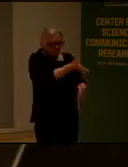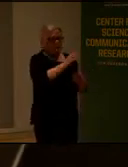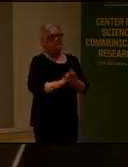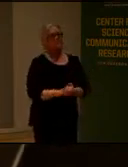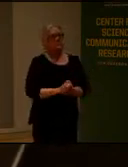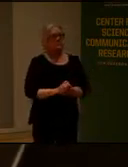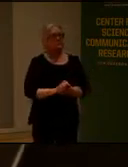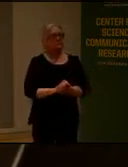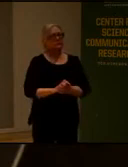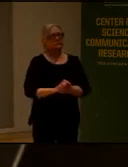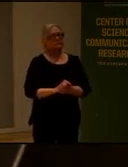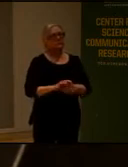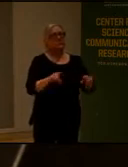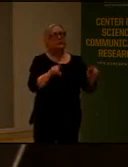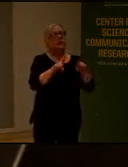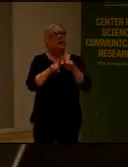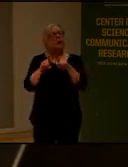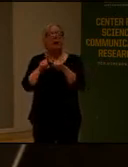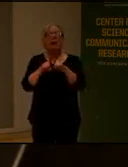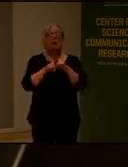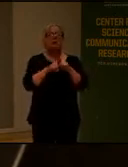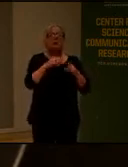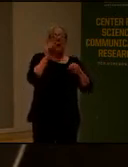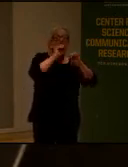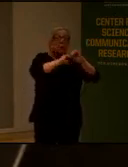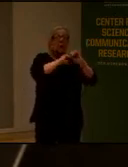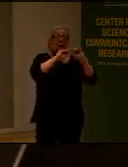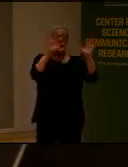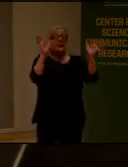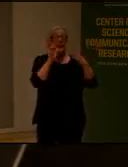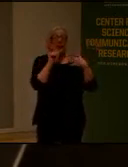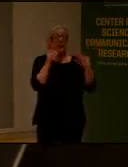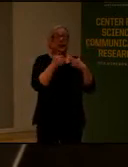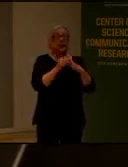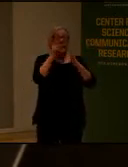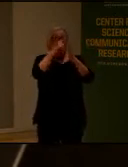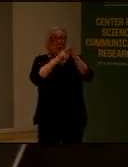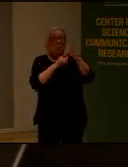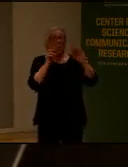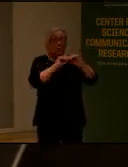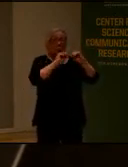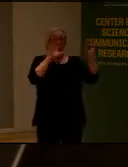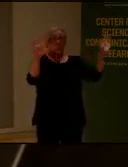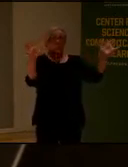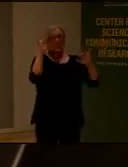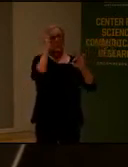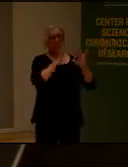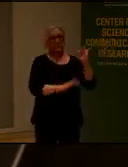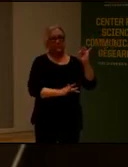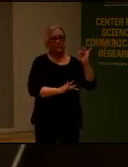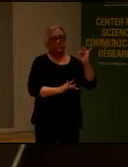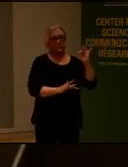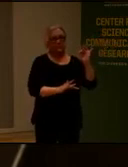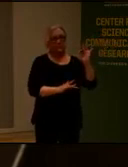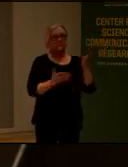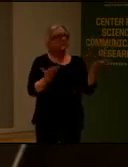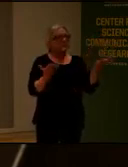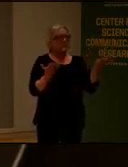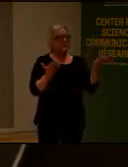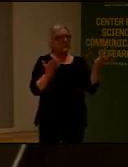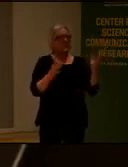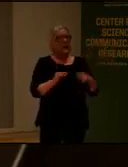clear guidelines for different practitioners or specialties within medicine on